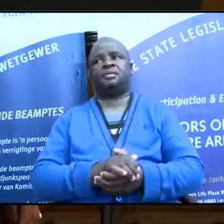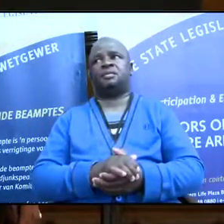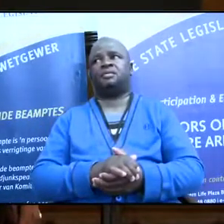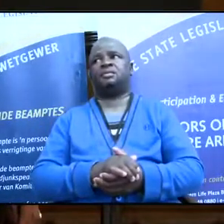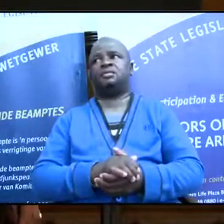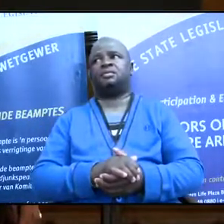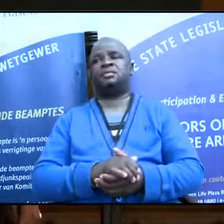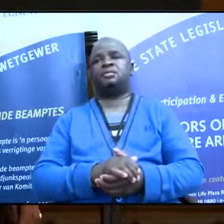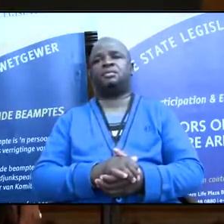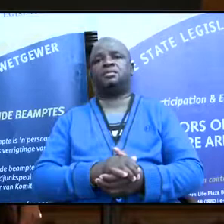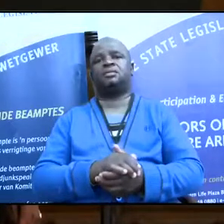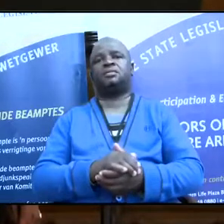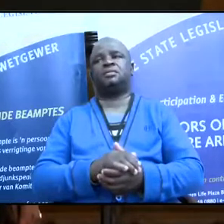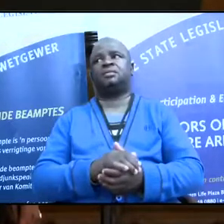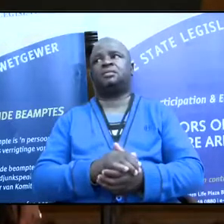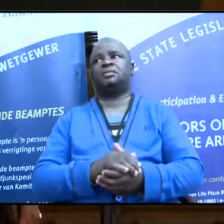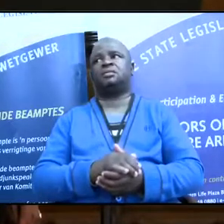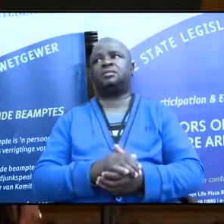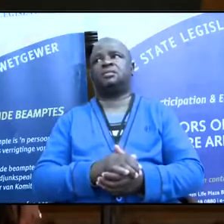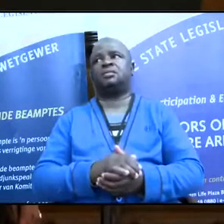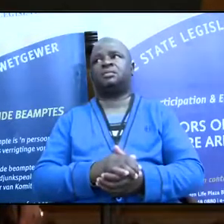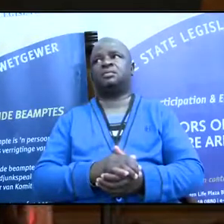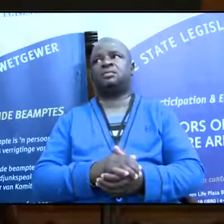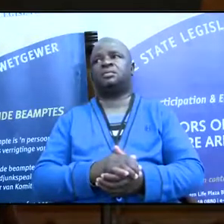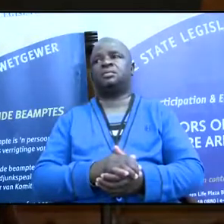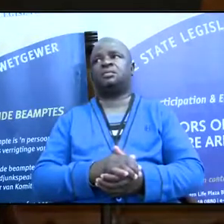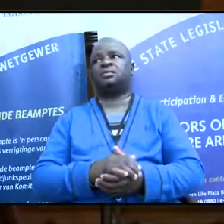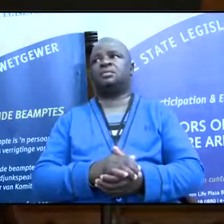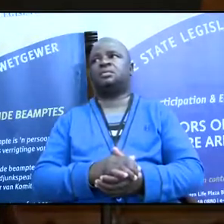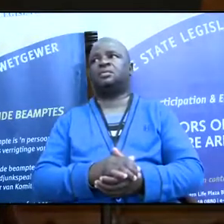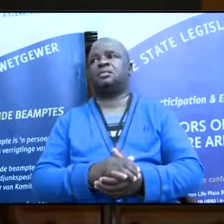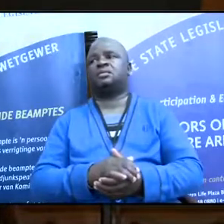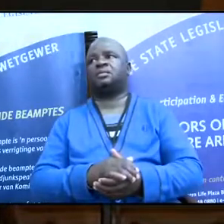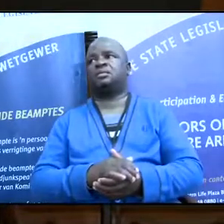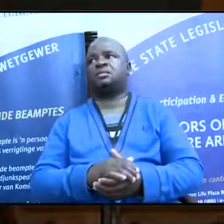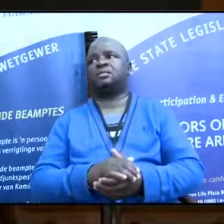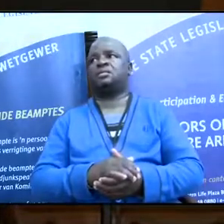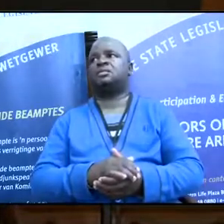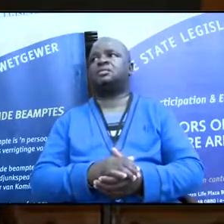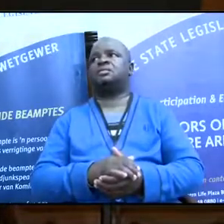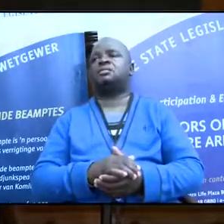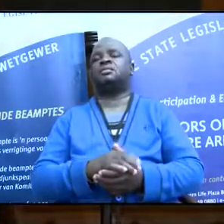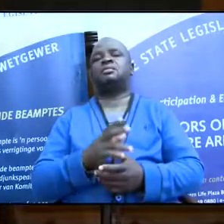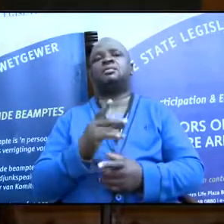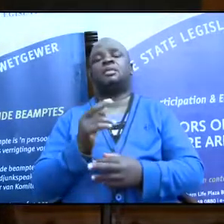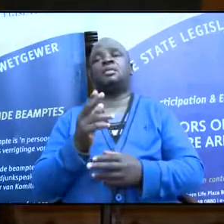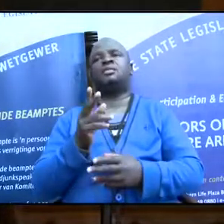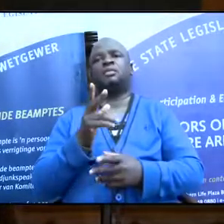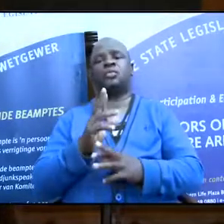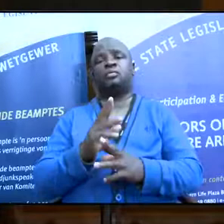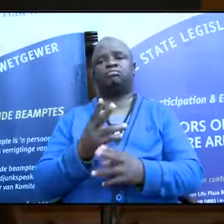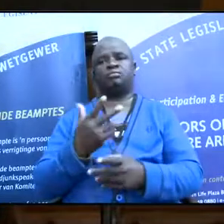i hope i've also i've also welcomed the sam